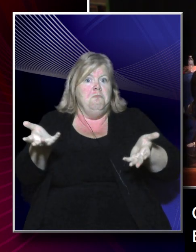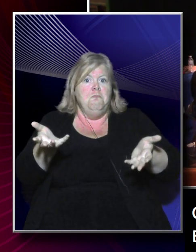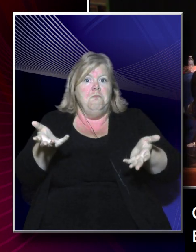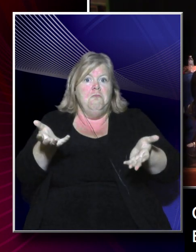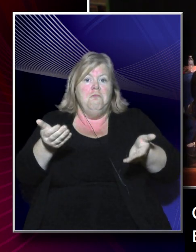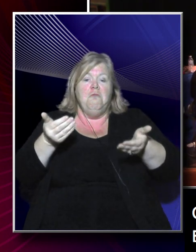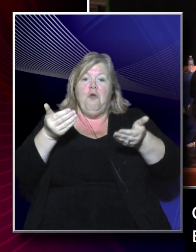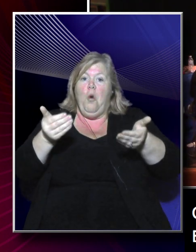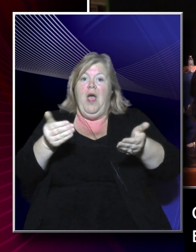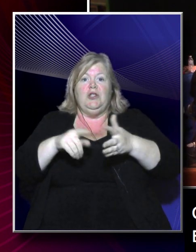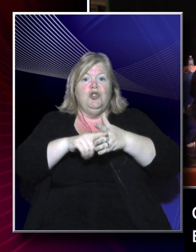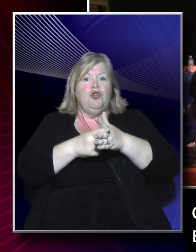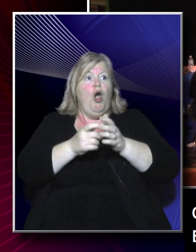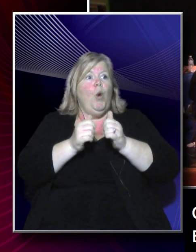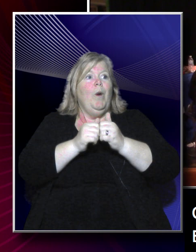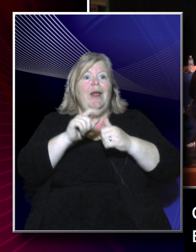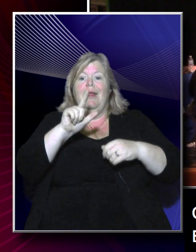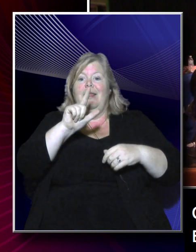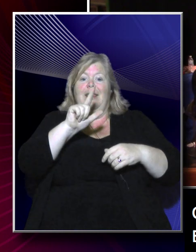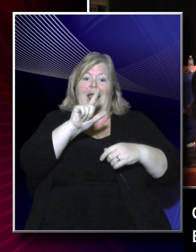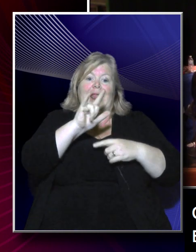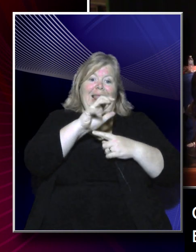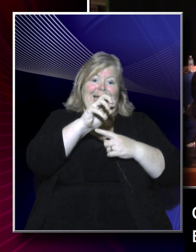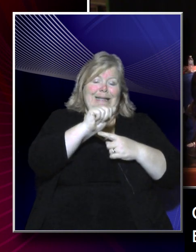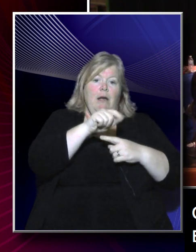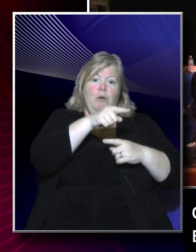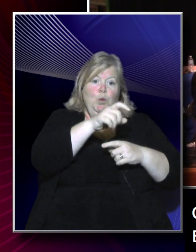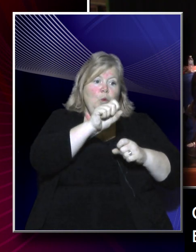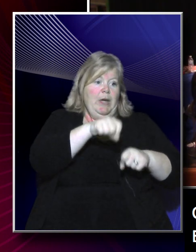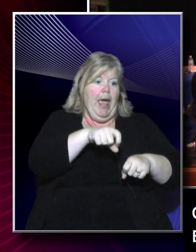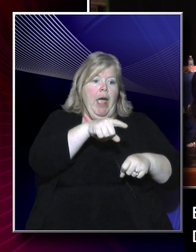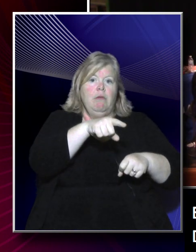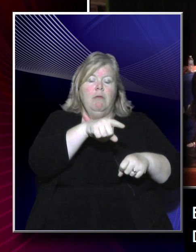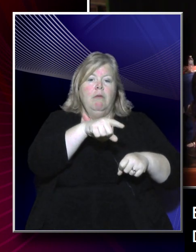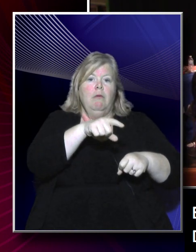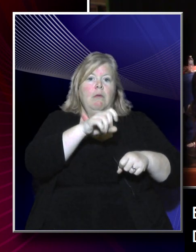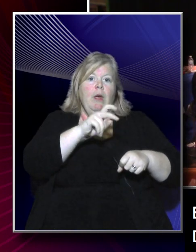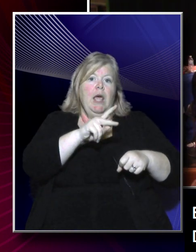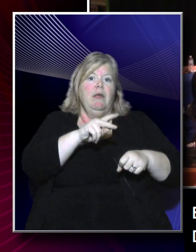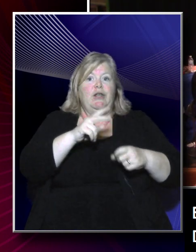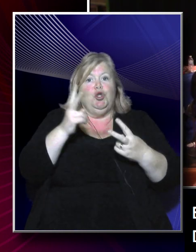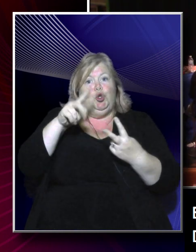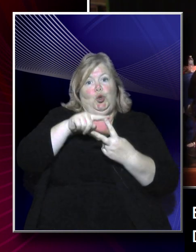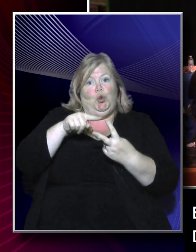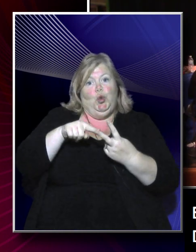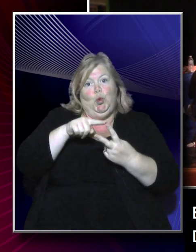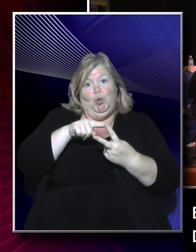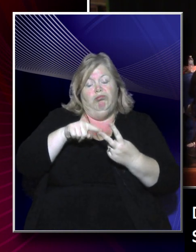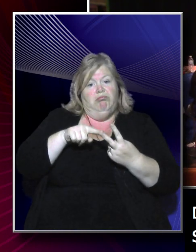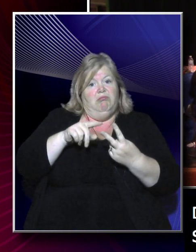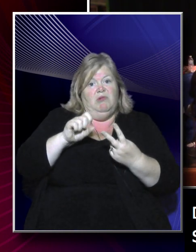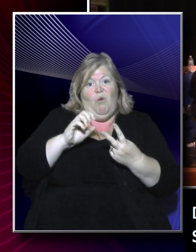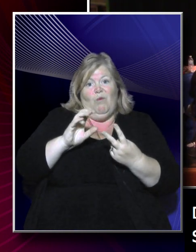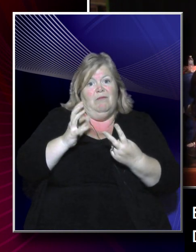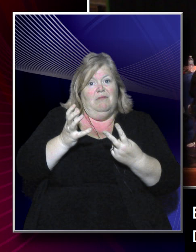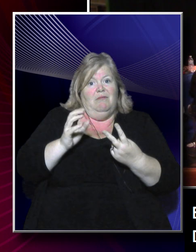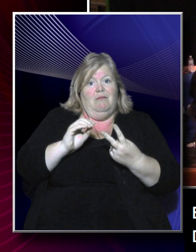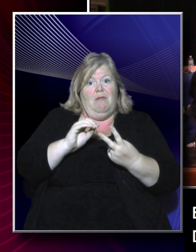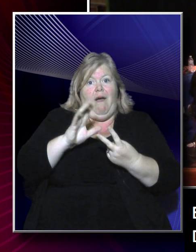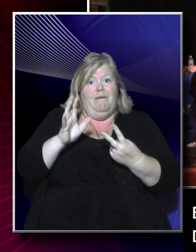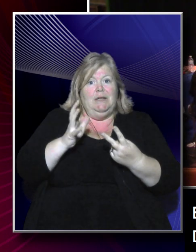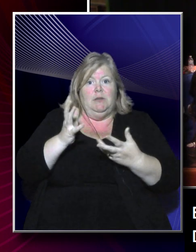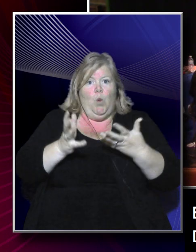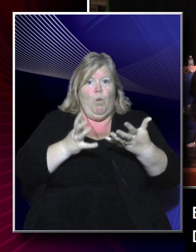Go ahead, we'll start with Linda and go down in terms of you can express, I mean, there's two, so obviously it'll Are